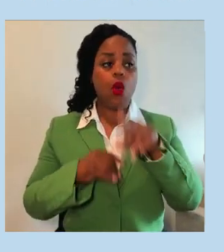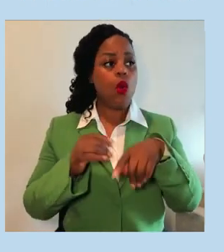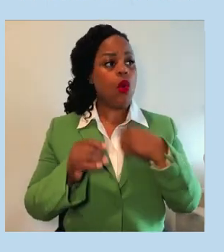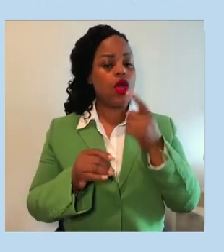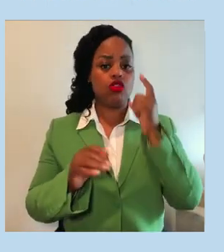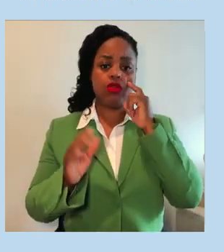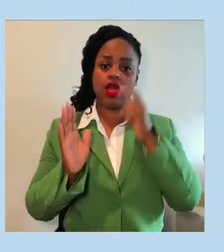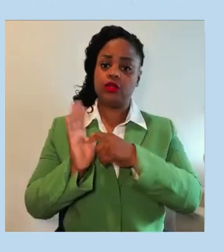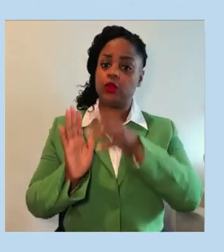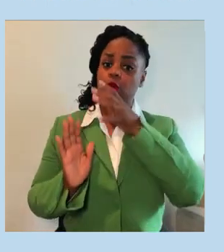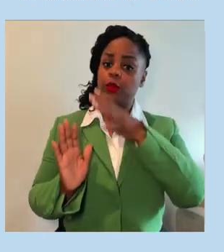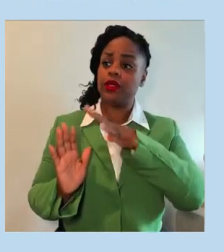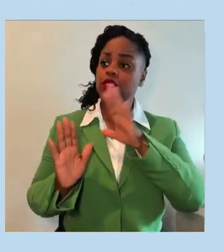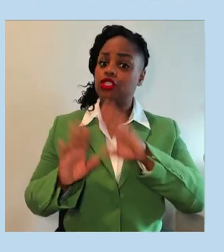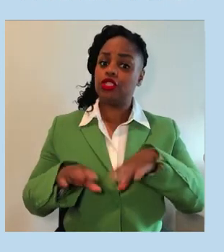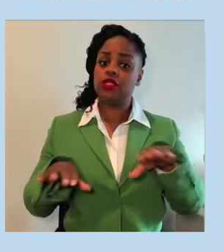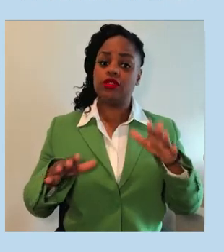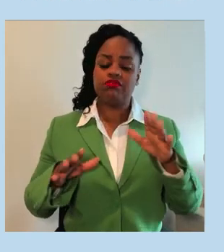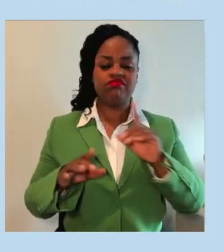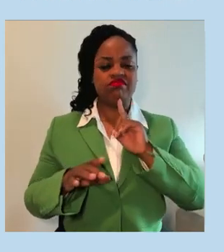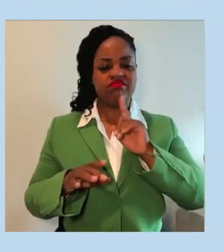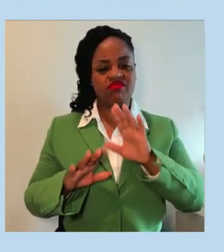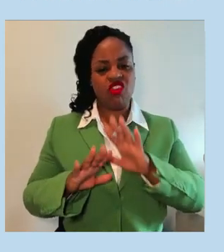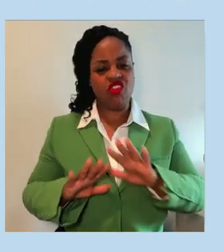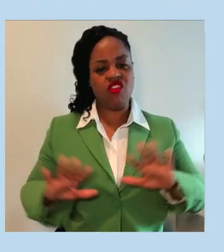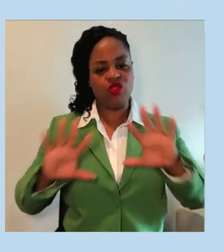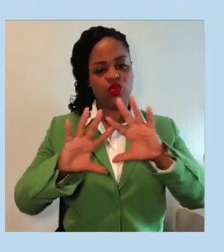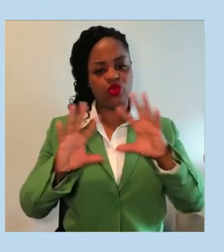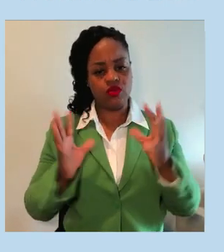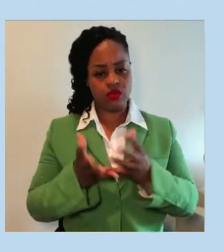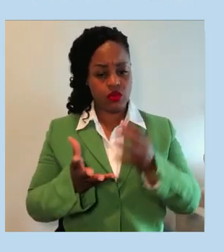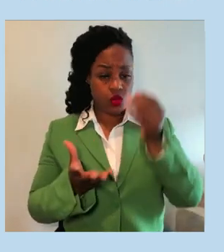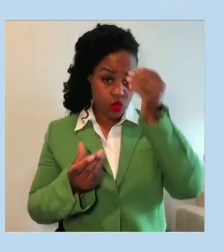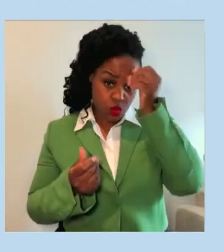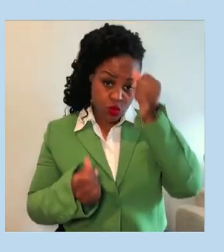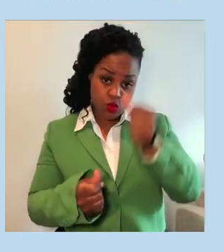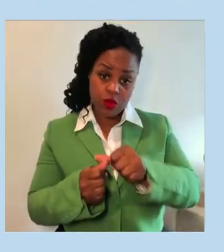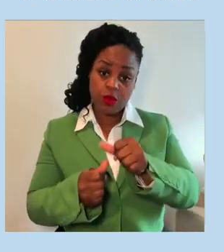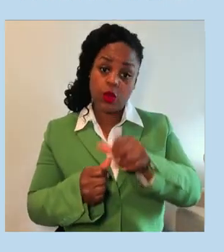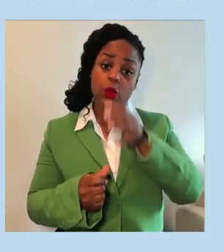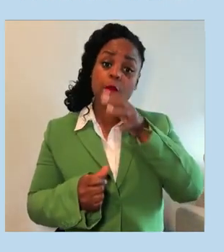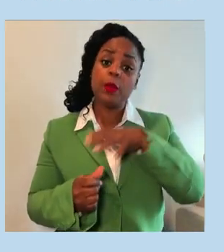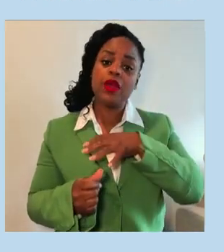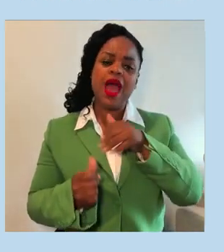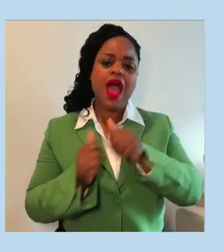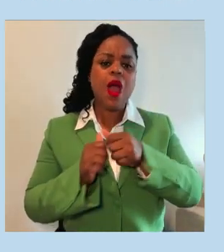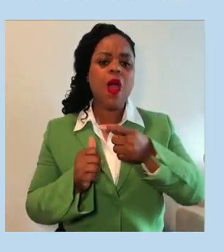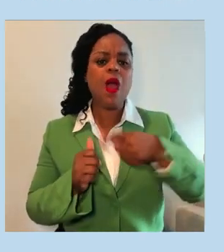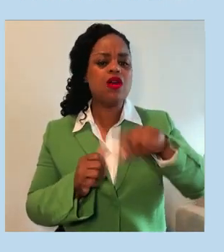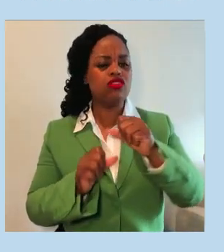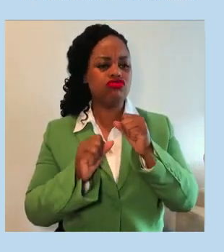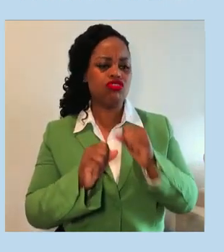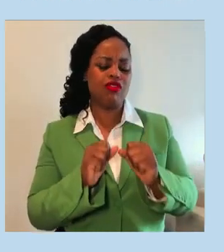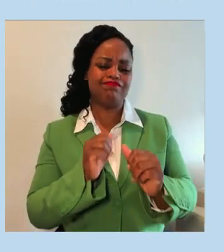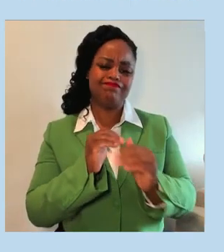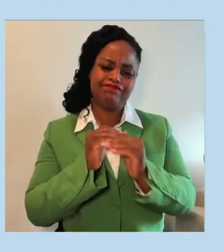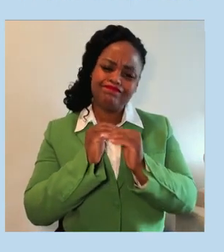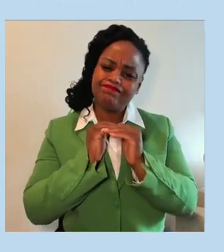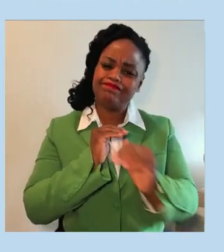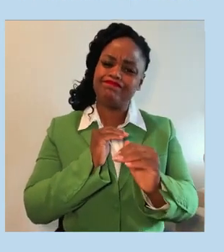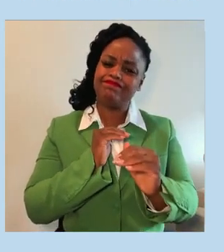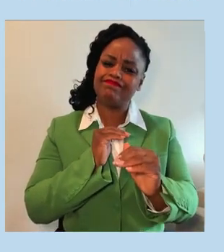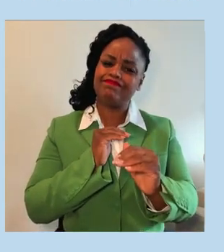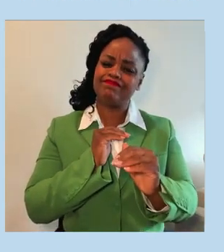women are key to a stable and thriving society. The data is clear. Countries are more secure, peaceful, and